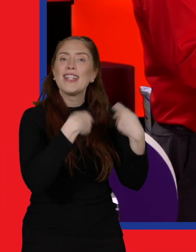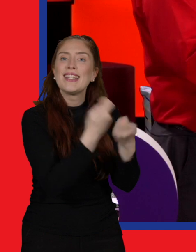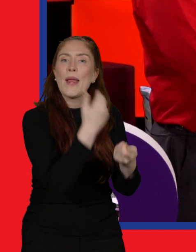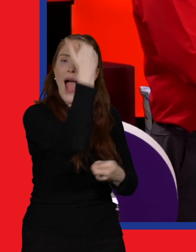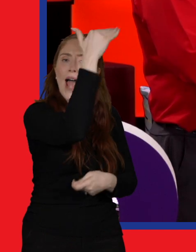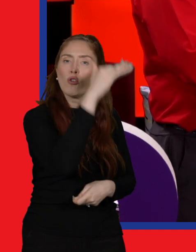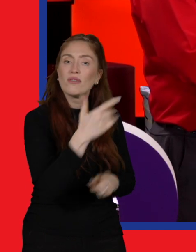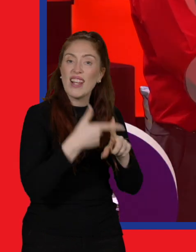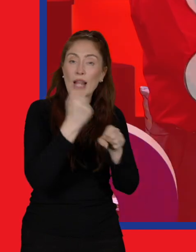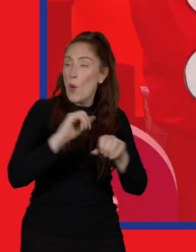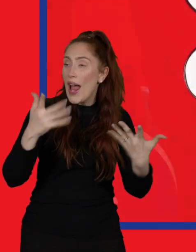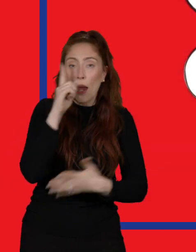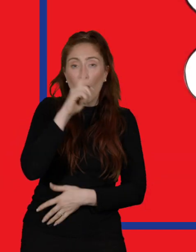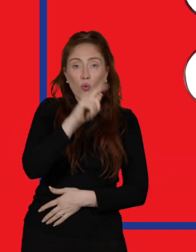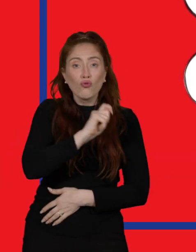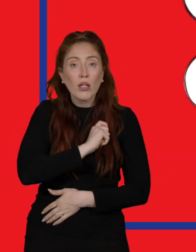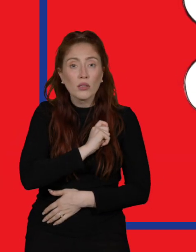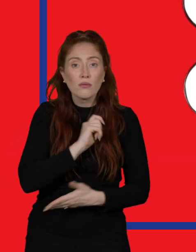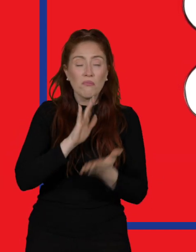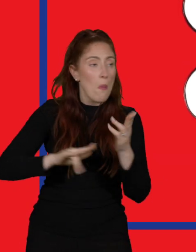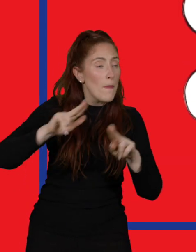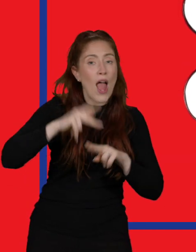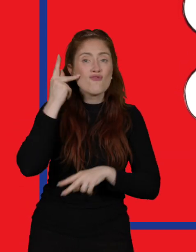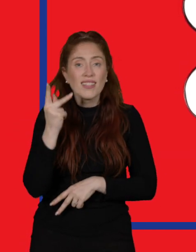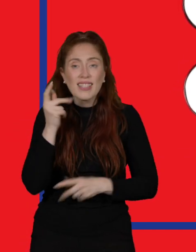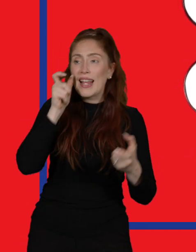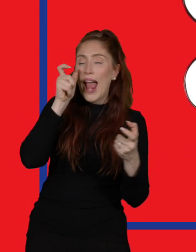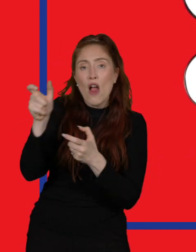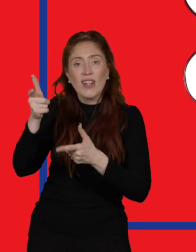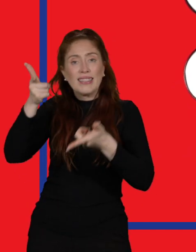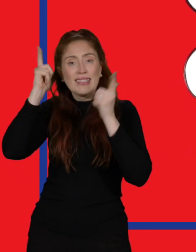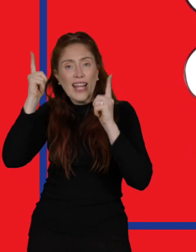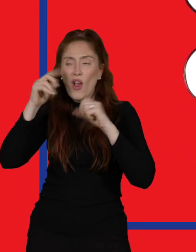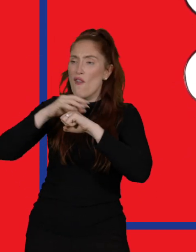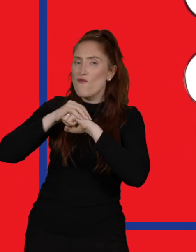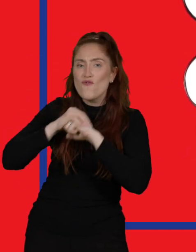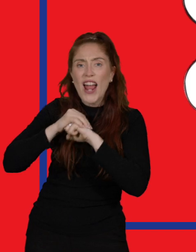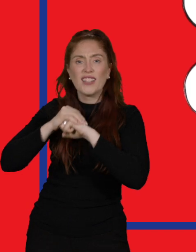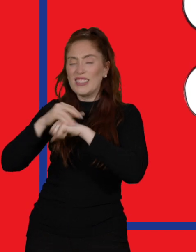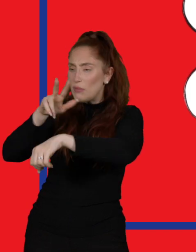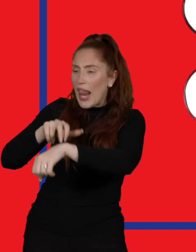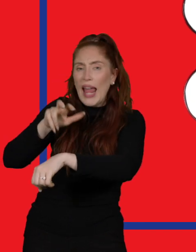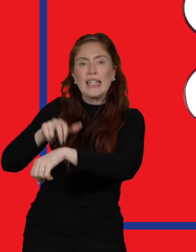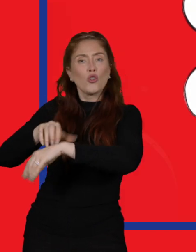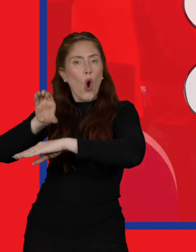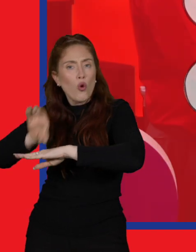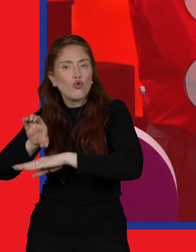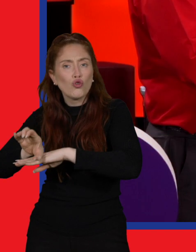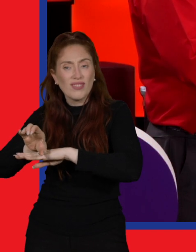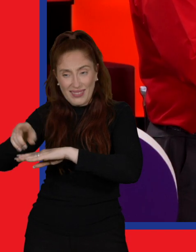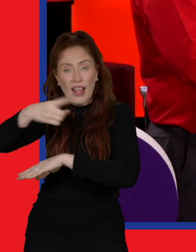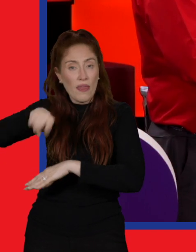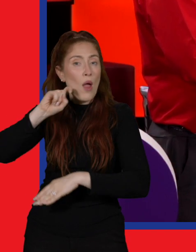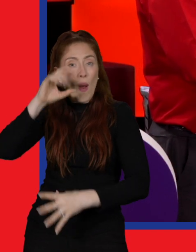safety team. Your safety team are people you trust. Could be your parent, carer, teacher, friends, parent, coach, or the